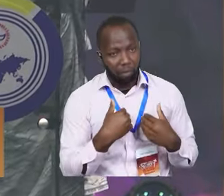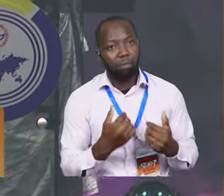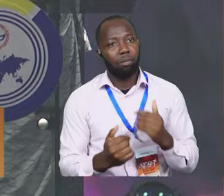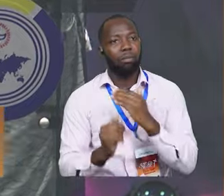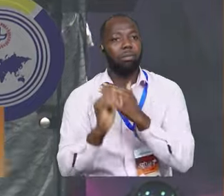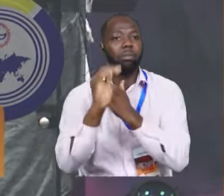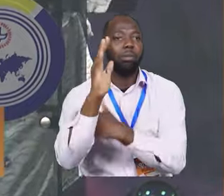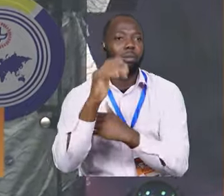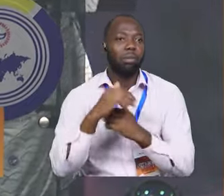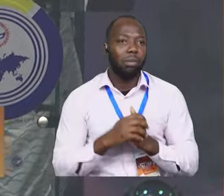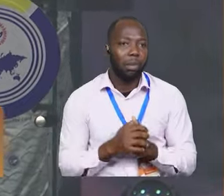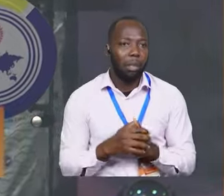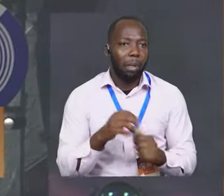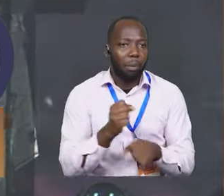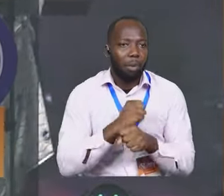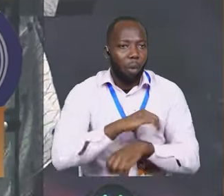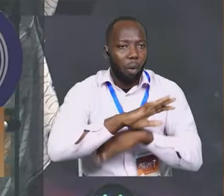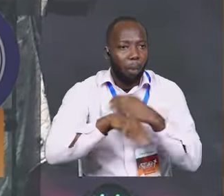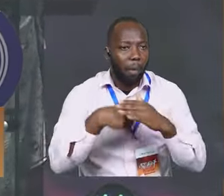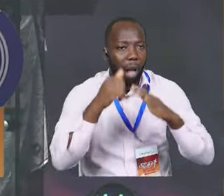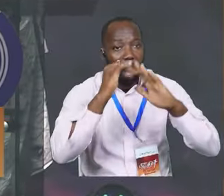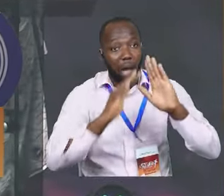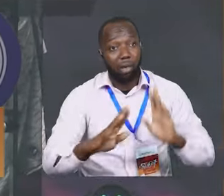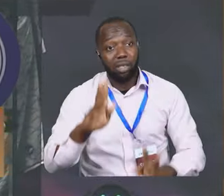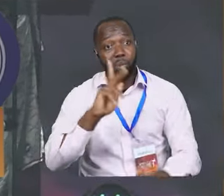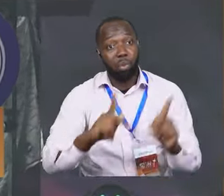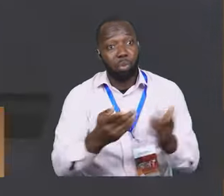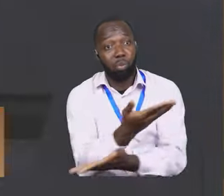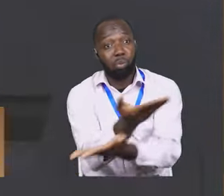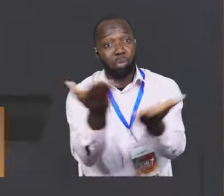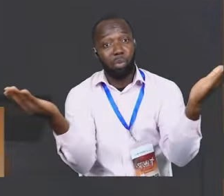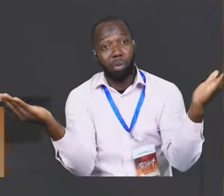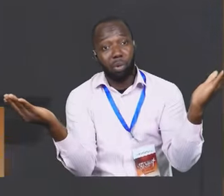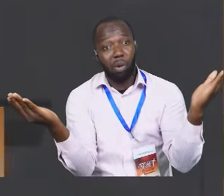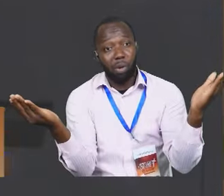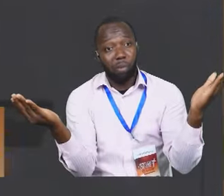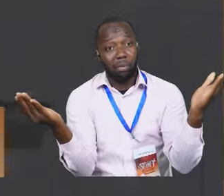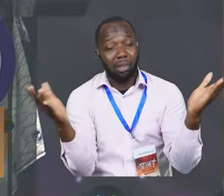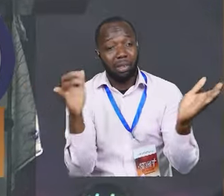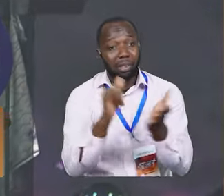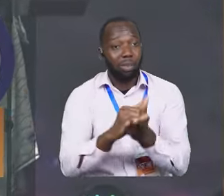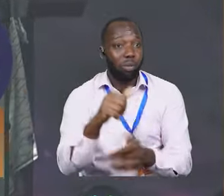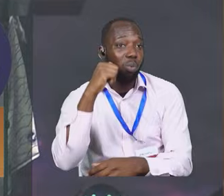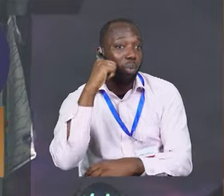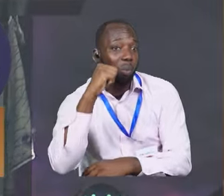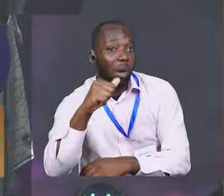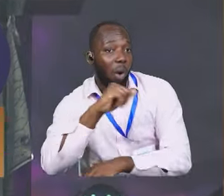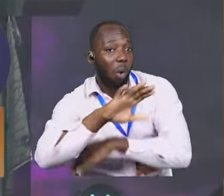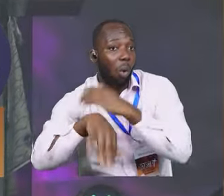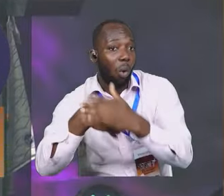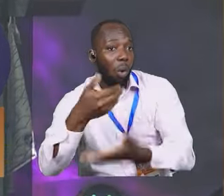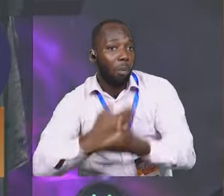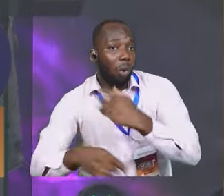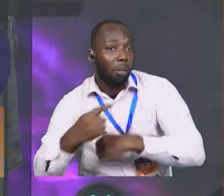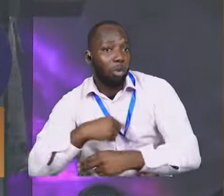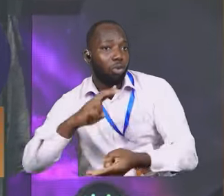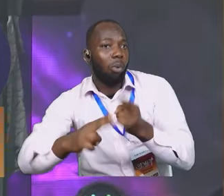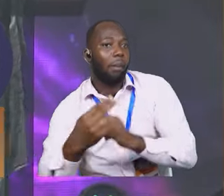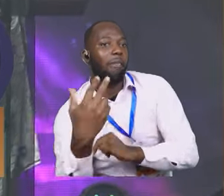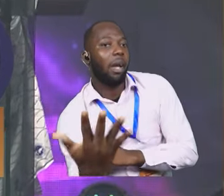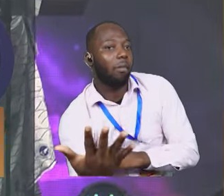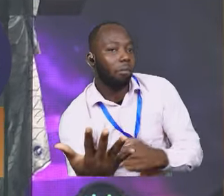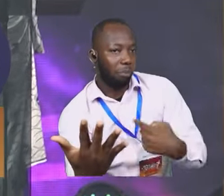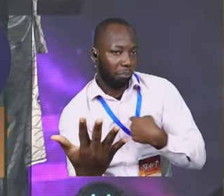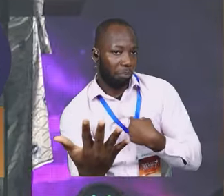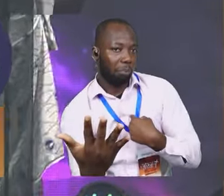have a God. Let all my household know in